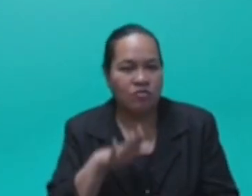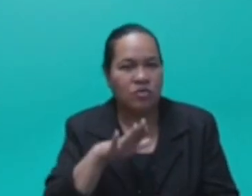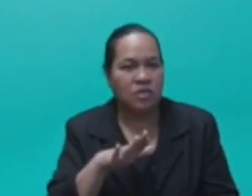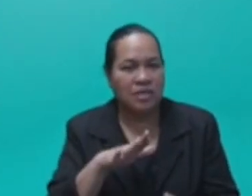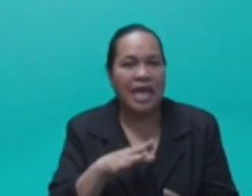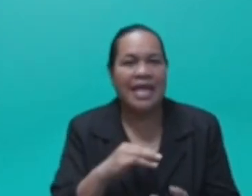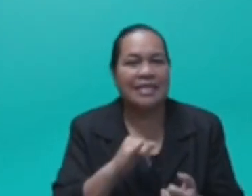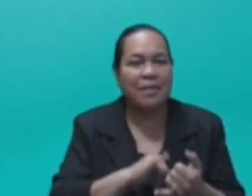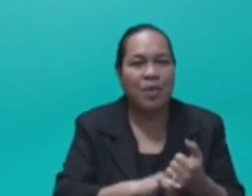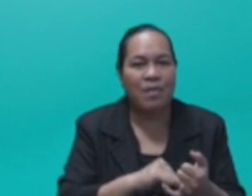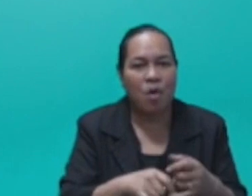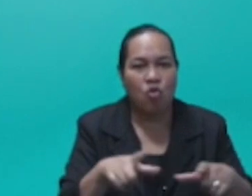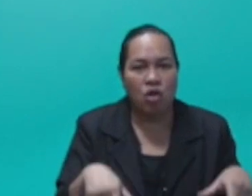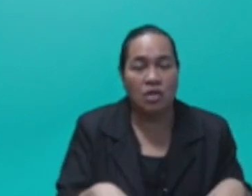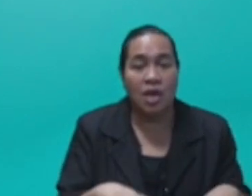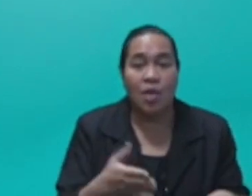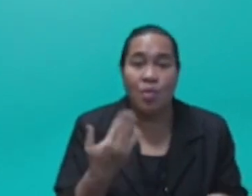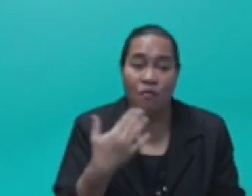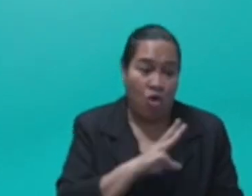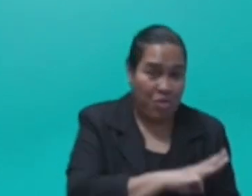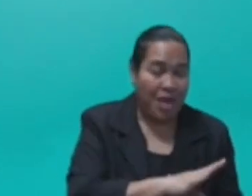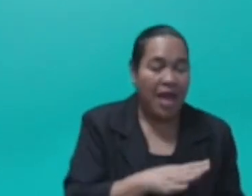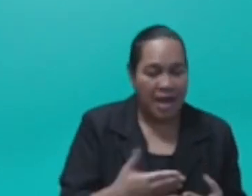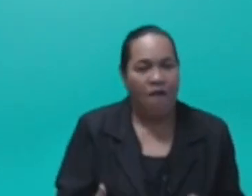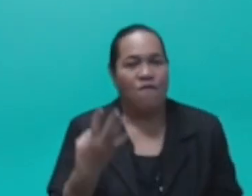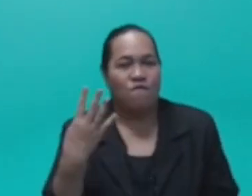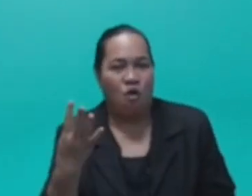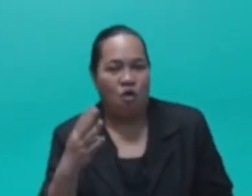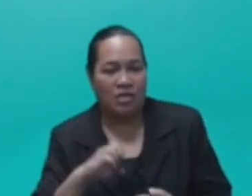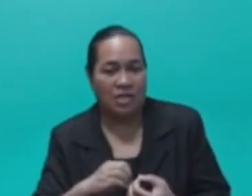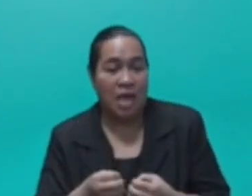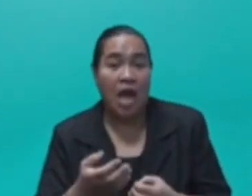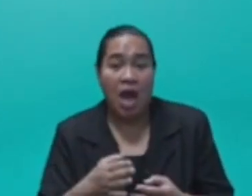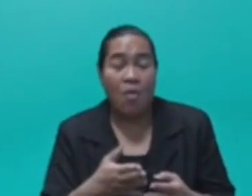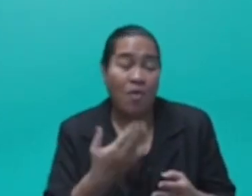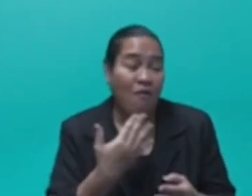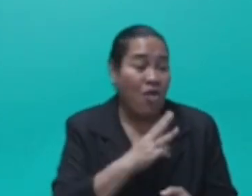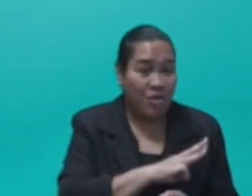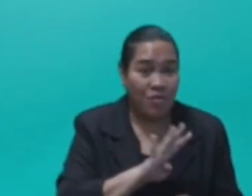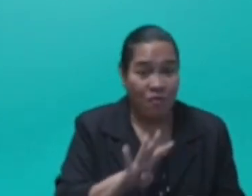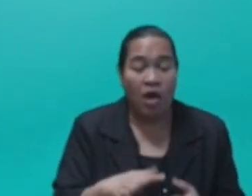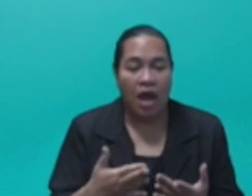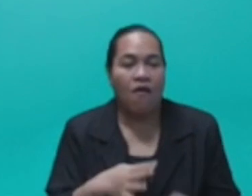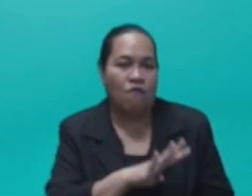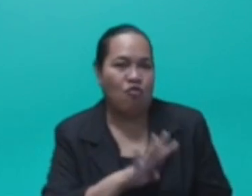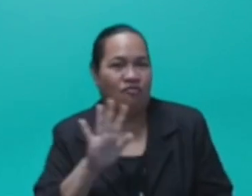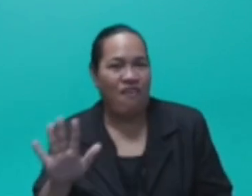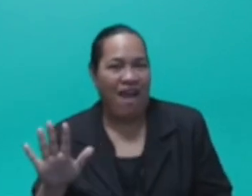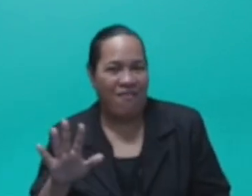sittings from 3 to 4 sessions and the Court of Appeal sittings from 4 to 5 sessions, with back-to-back